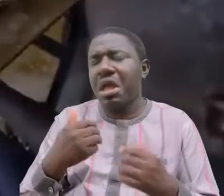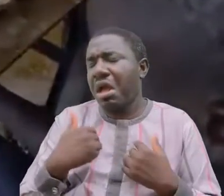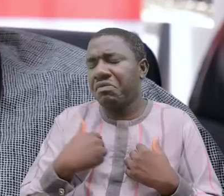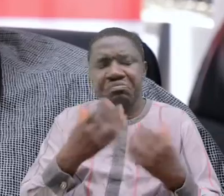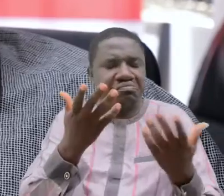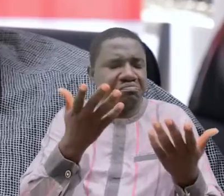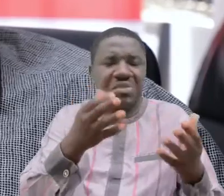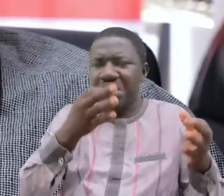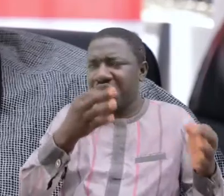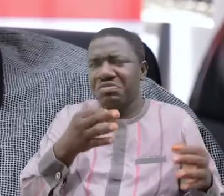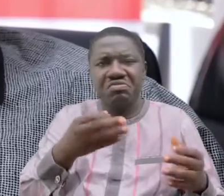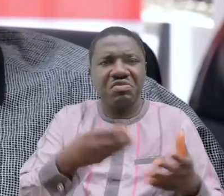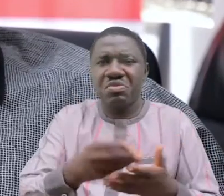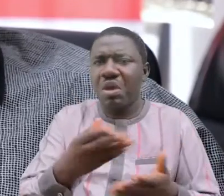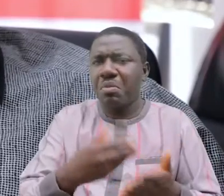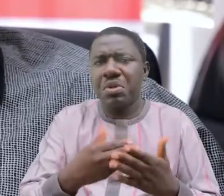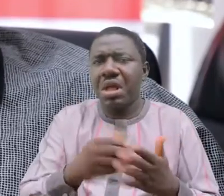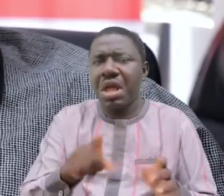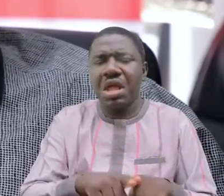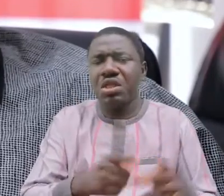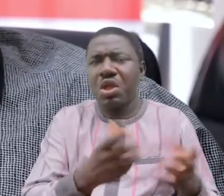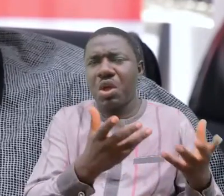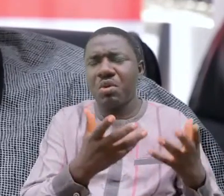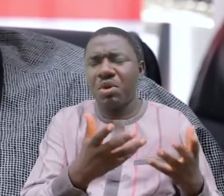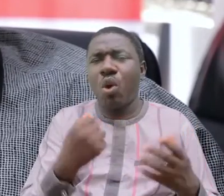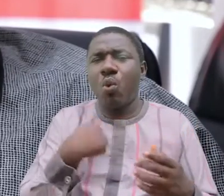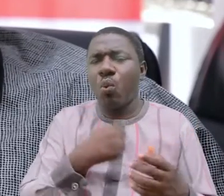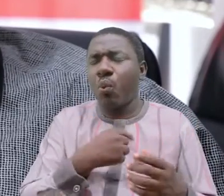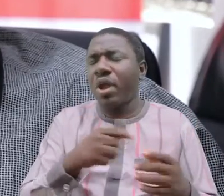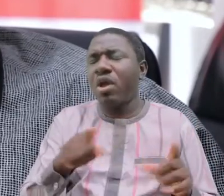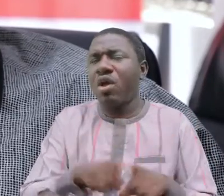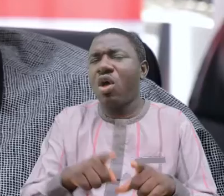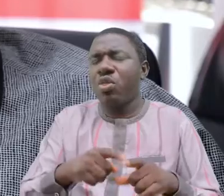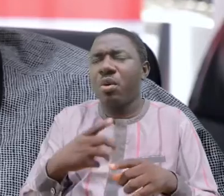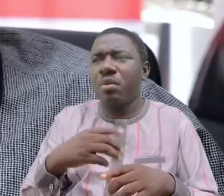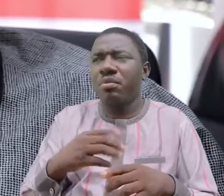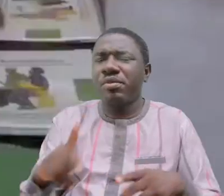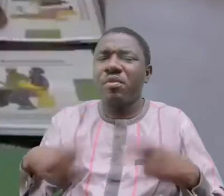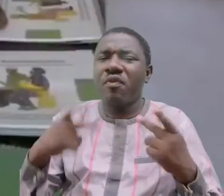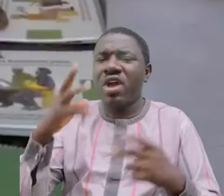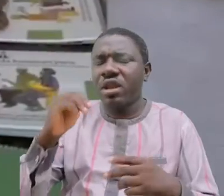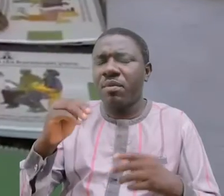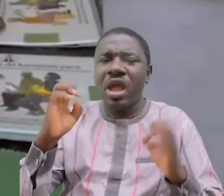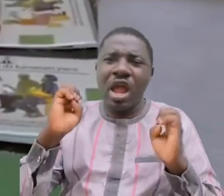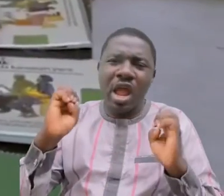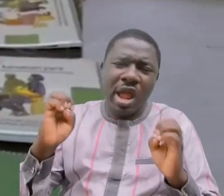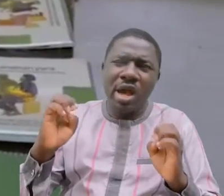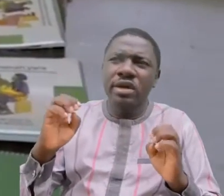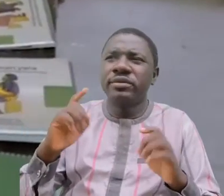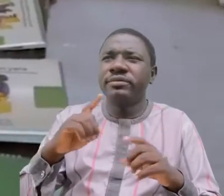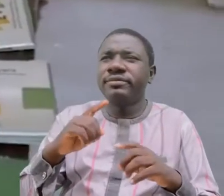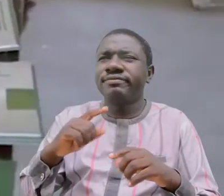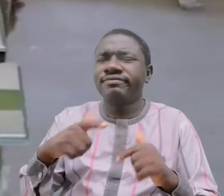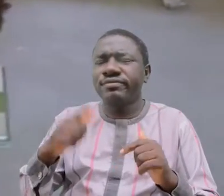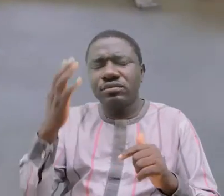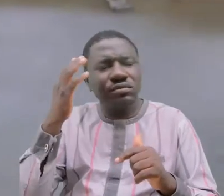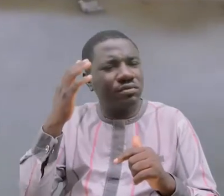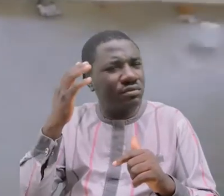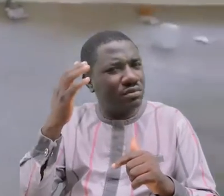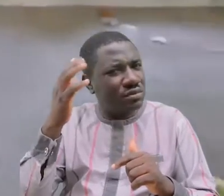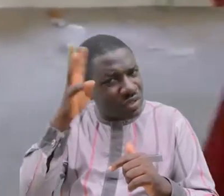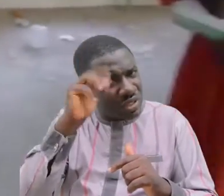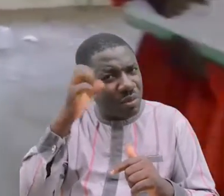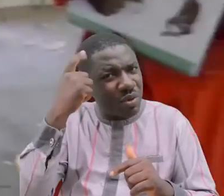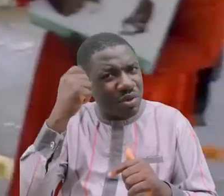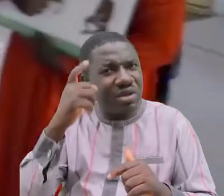to spend the money as they wanted. We also provided them with education to let them understand the